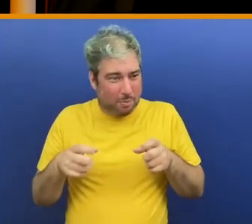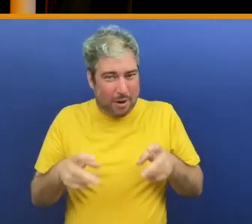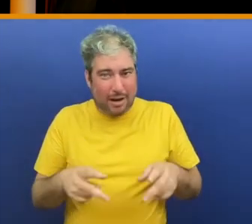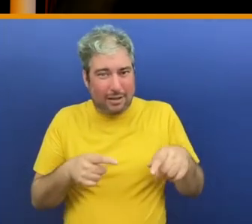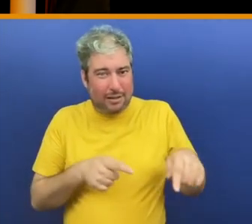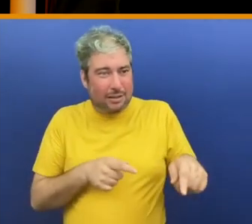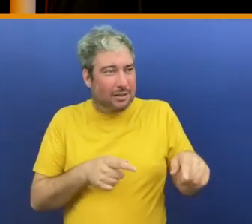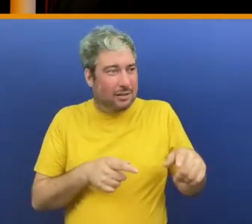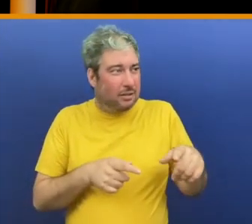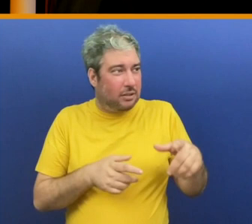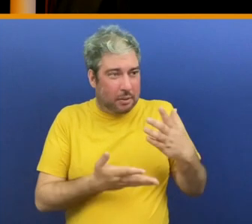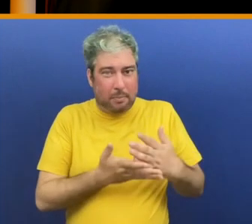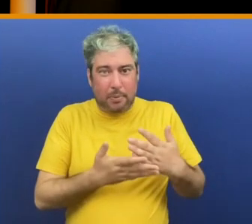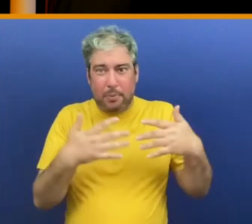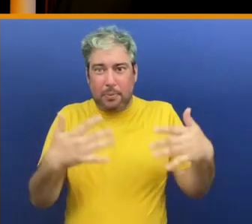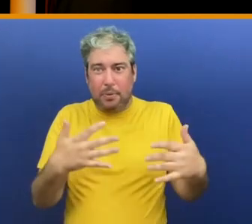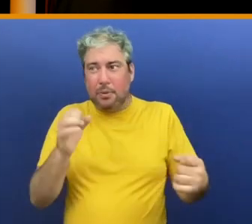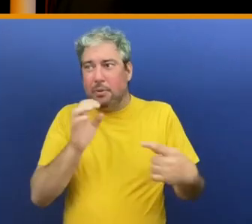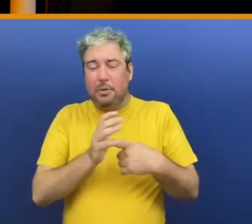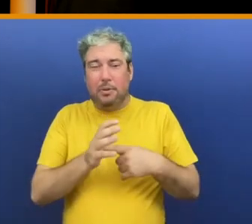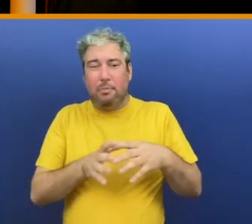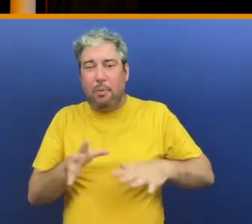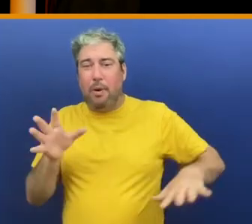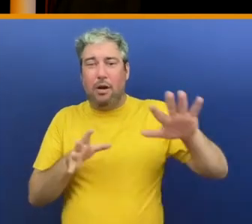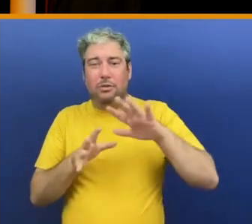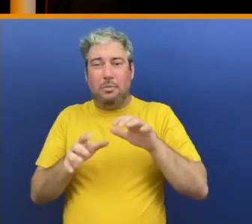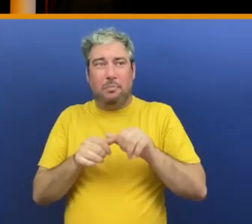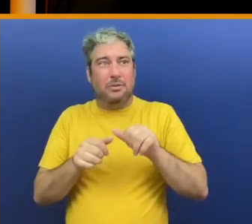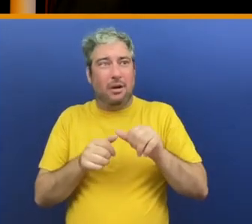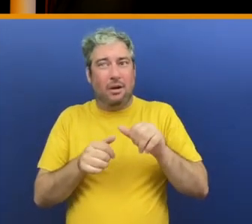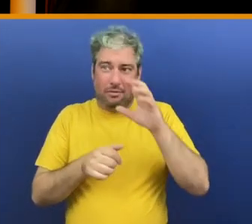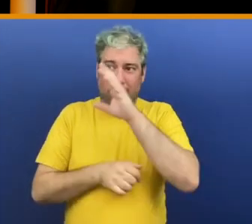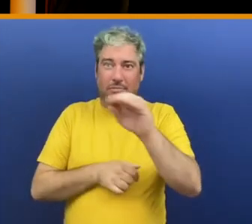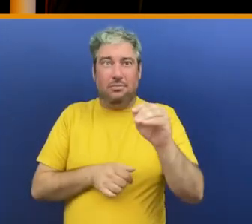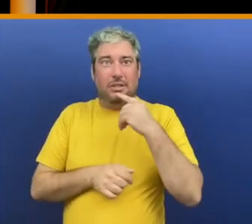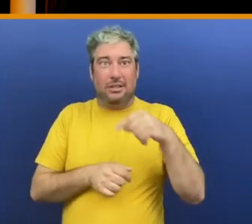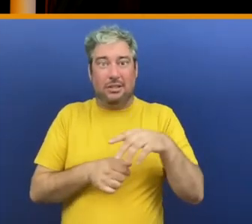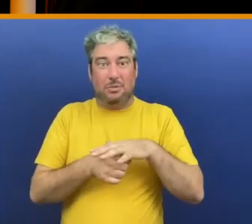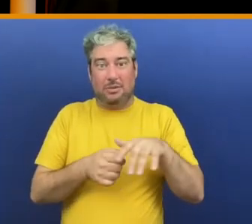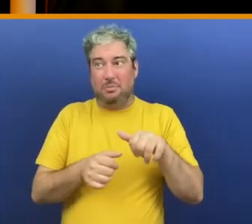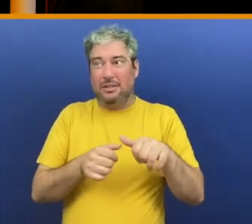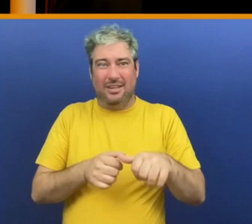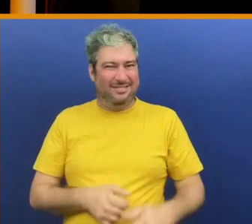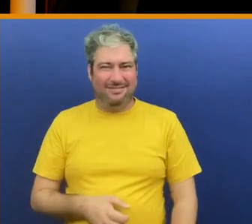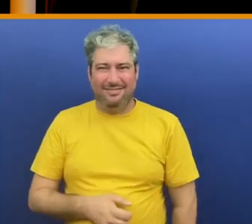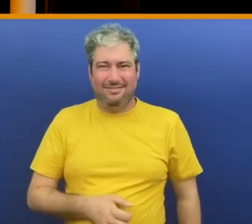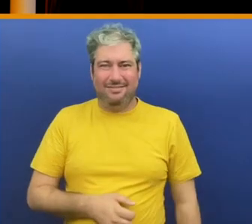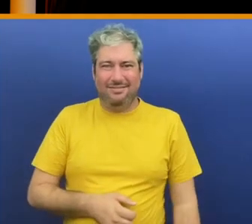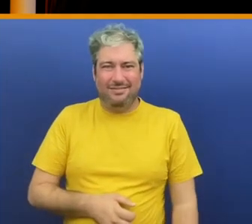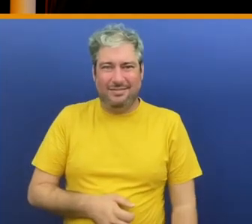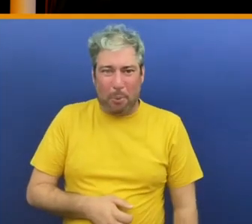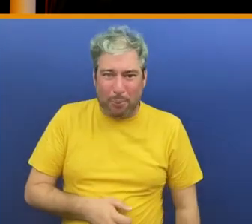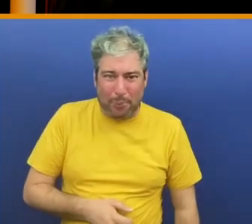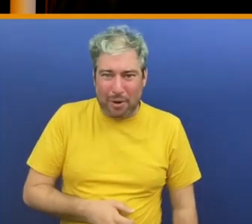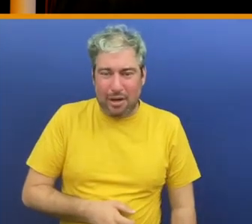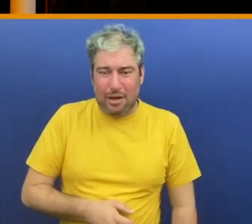better than the situation that we had before. And this is certainly not the case. The UK is now in a much worse position